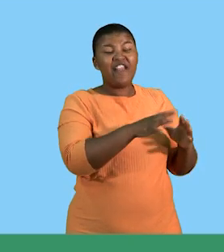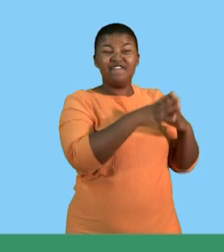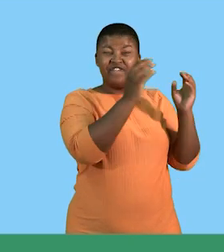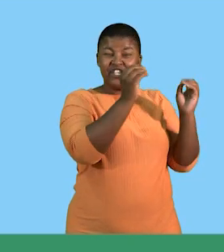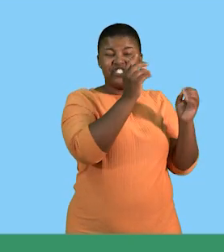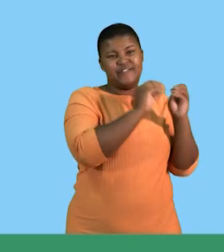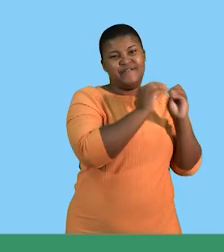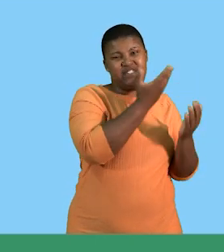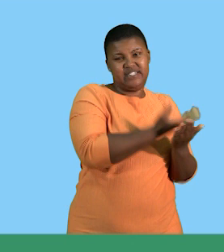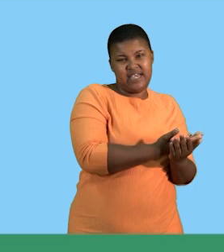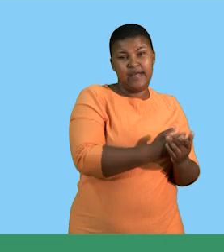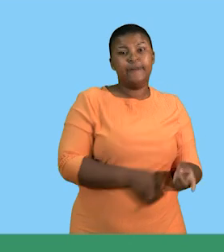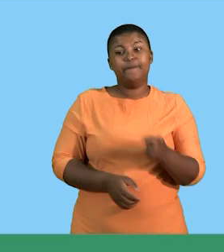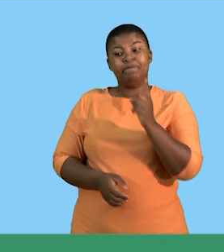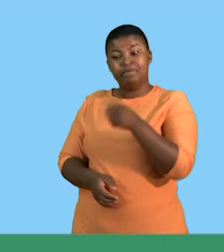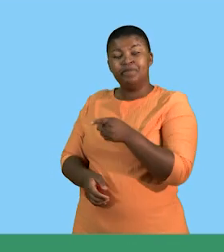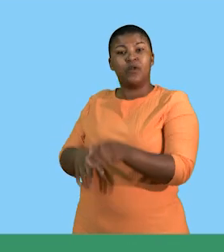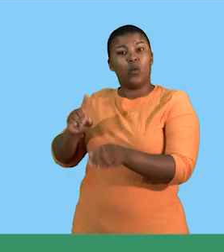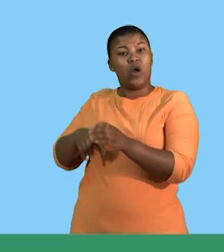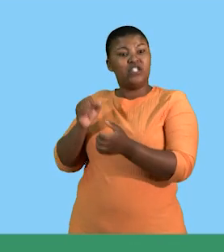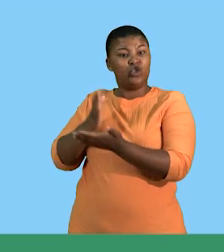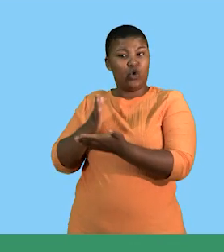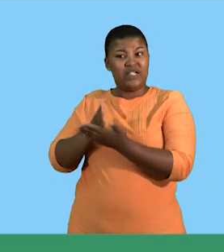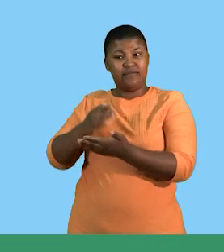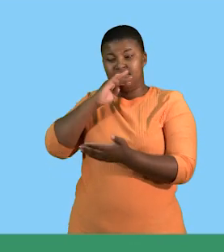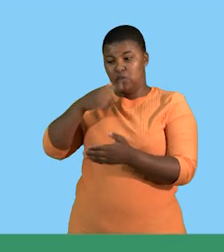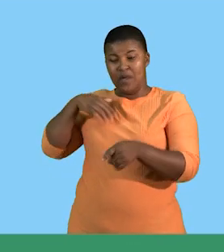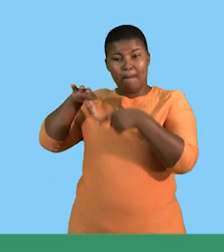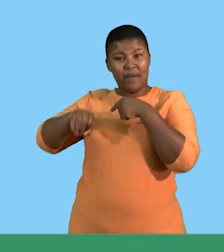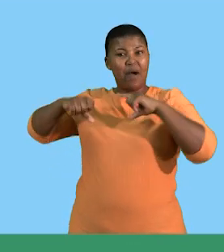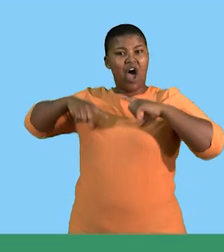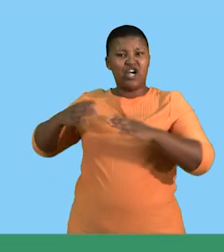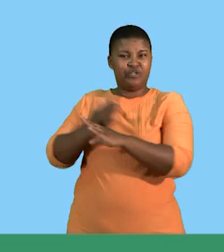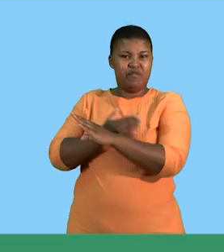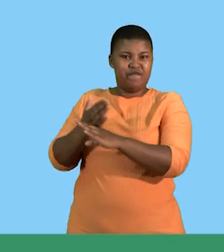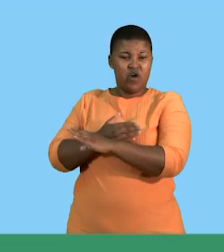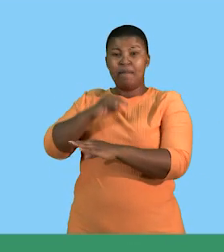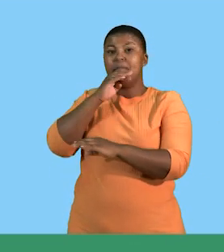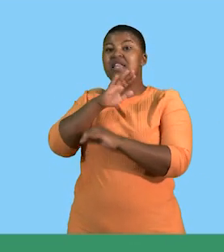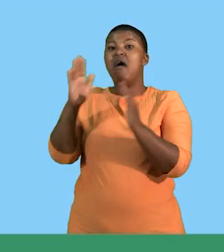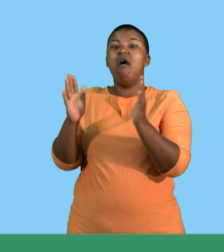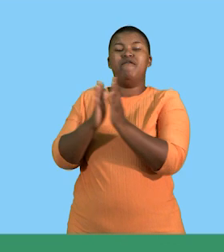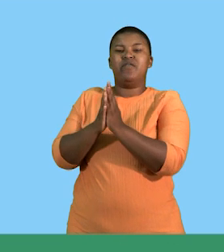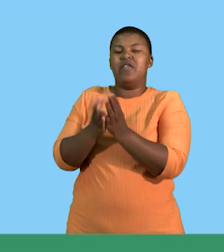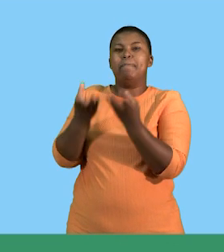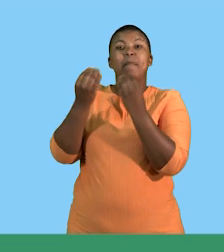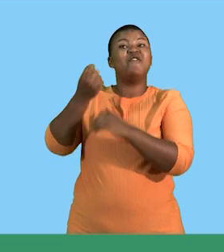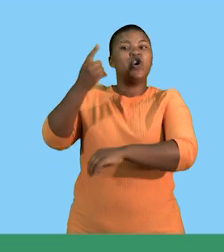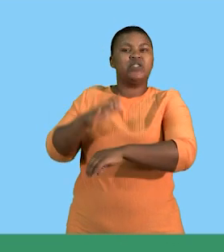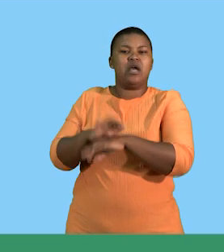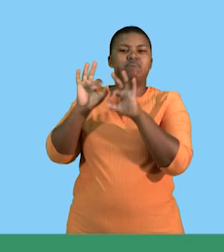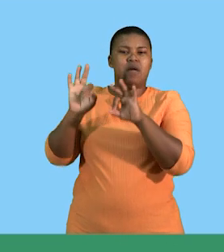assurance, we didn't make any mistakes, or we caught the mistakes early. So we are aiming to produce a product right